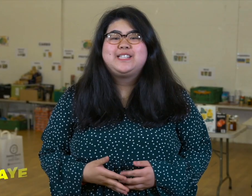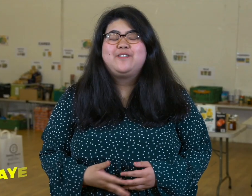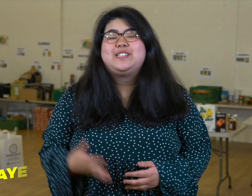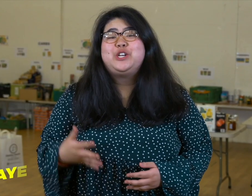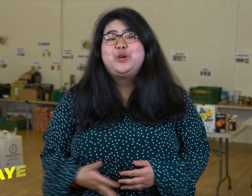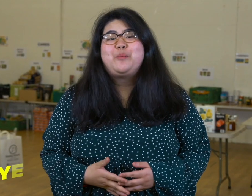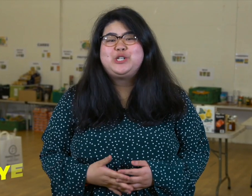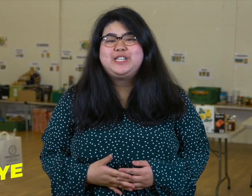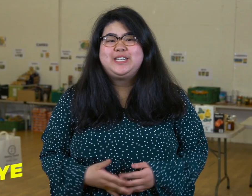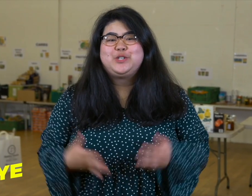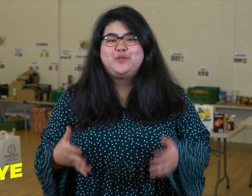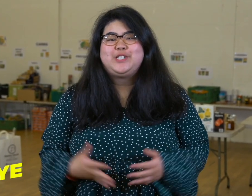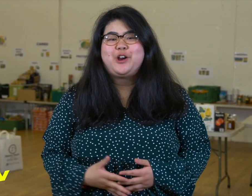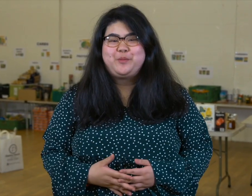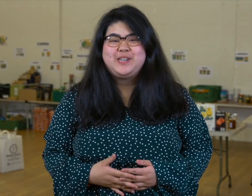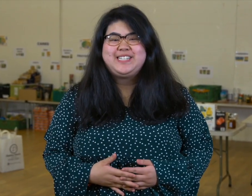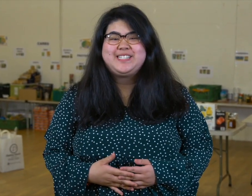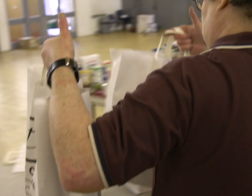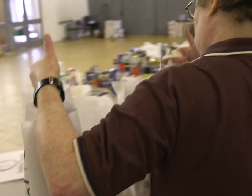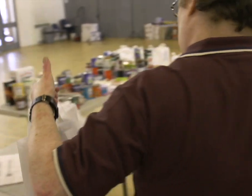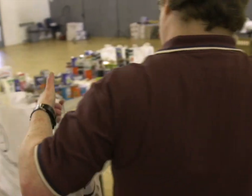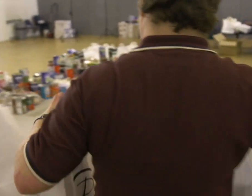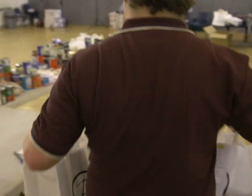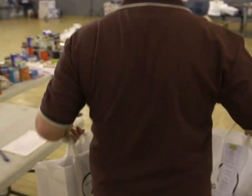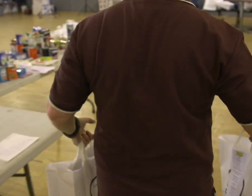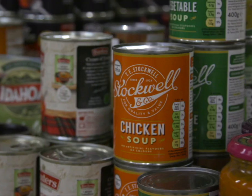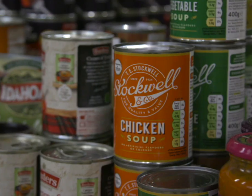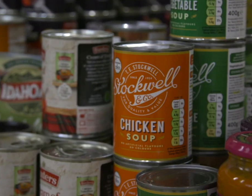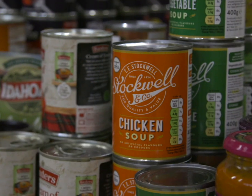Lockdown has given us a new opportunity to reach our communities.